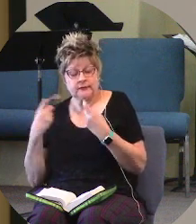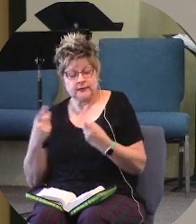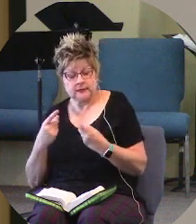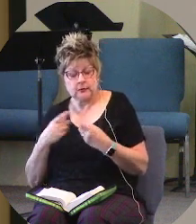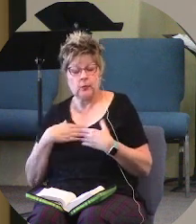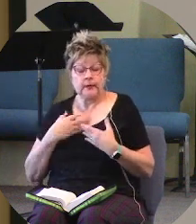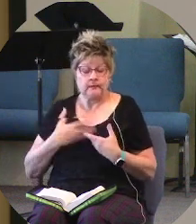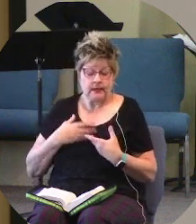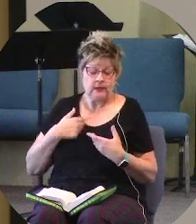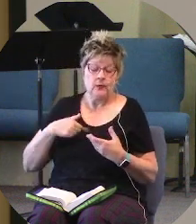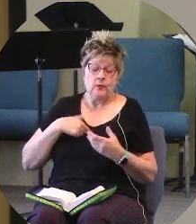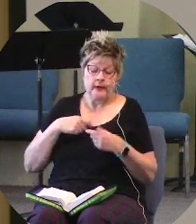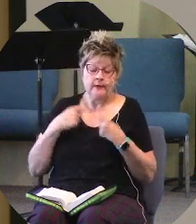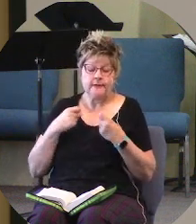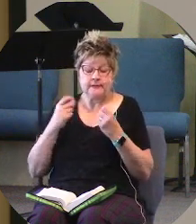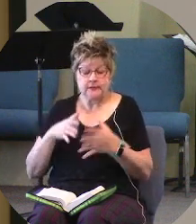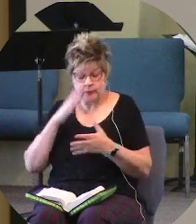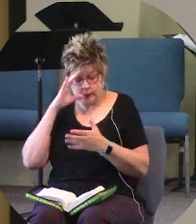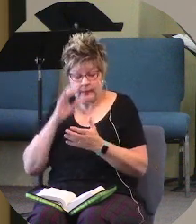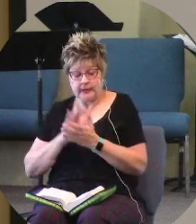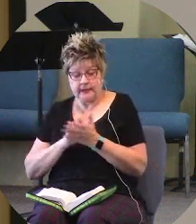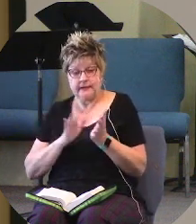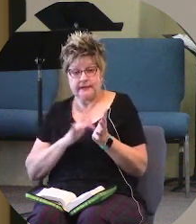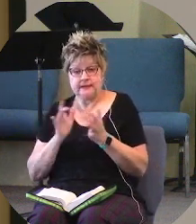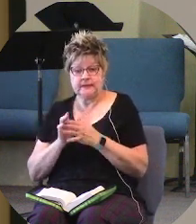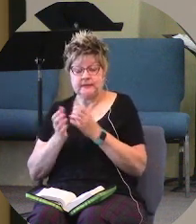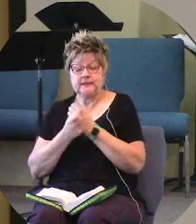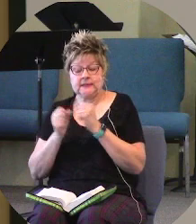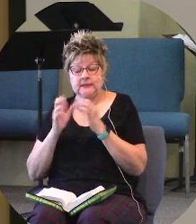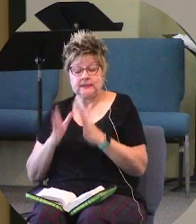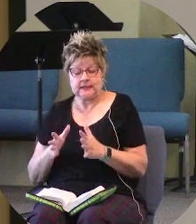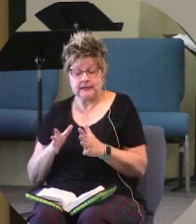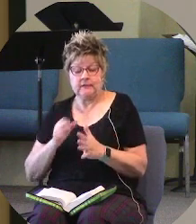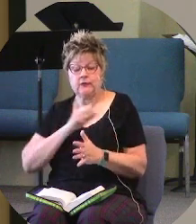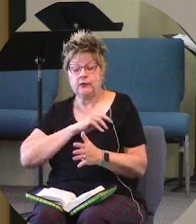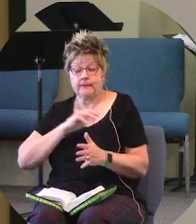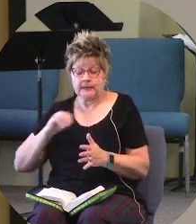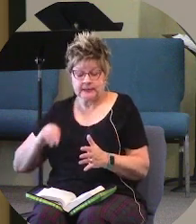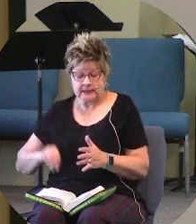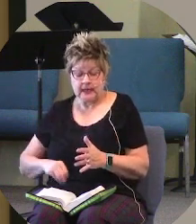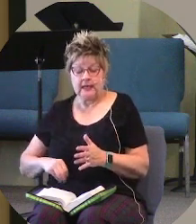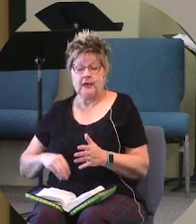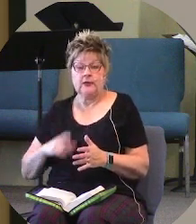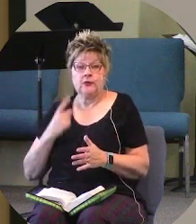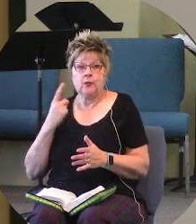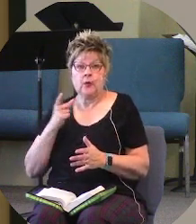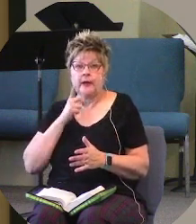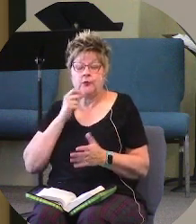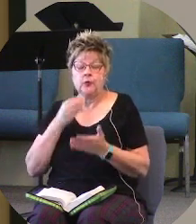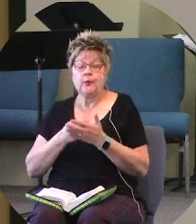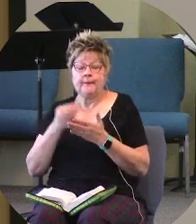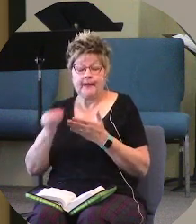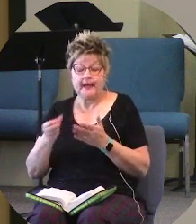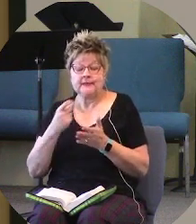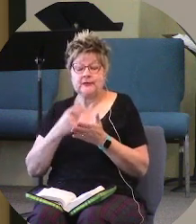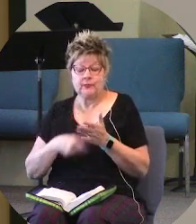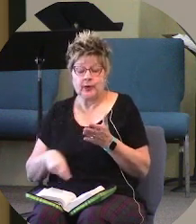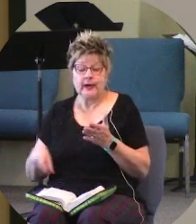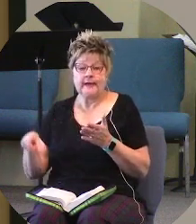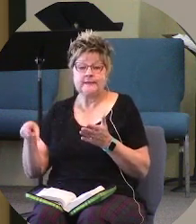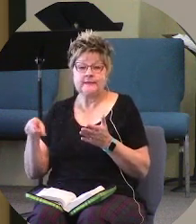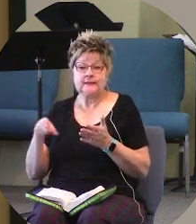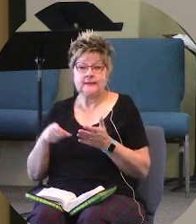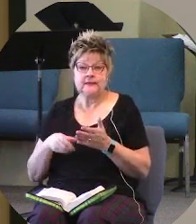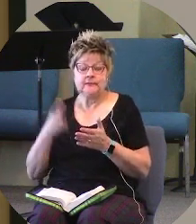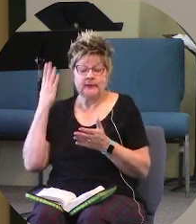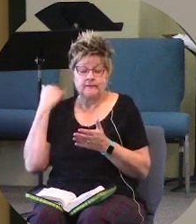sinners. We believe that Jesus is the Savior, the Messiah. He's the one that pays the price and paid the price